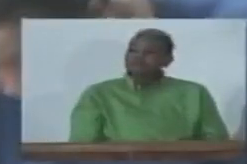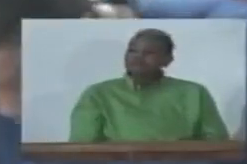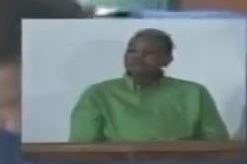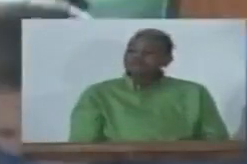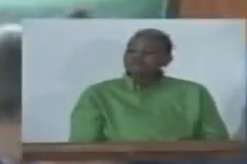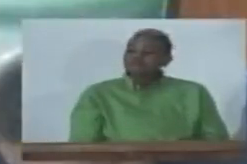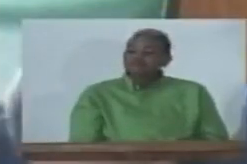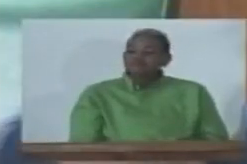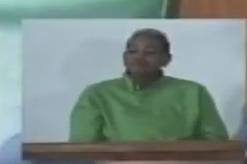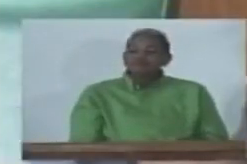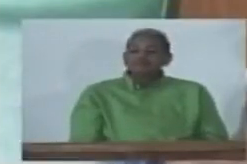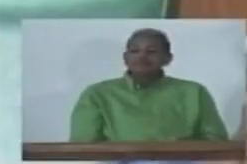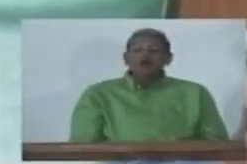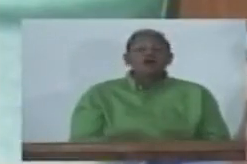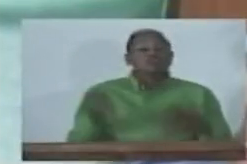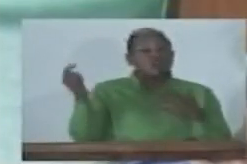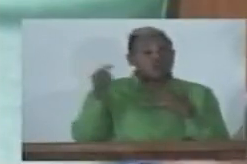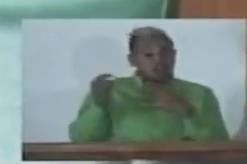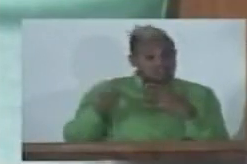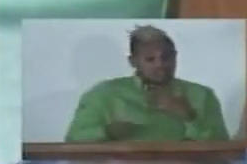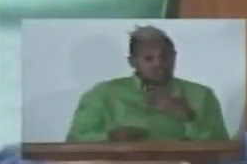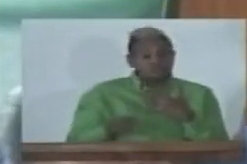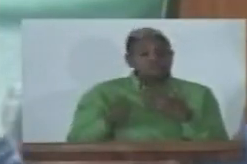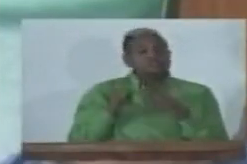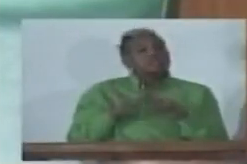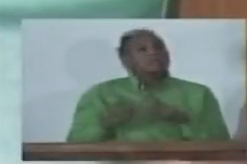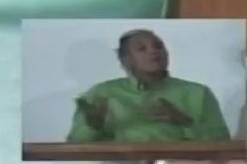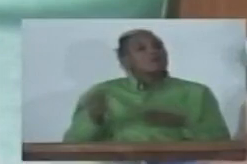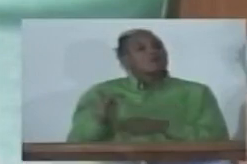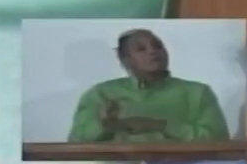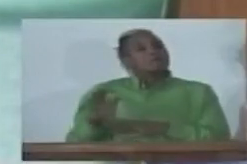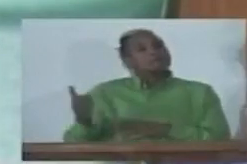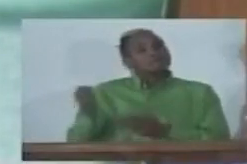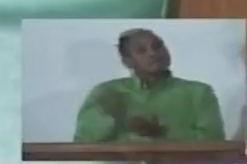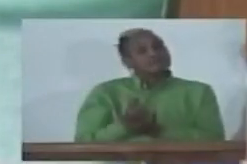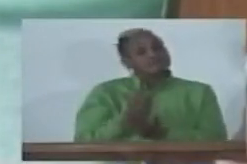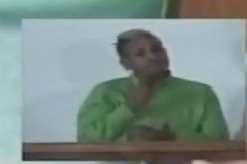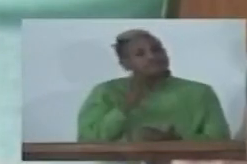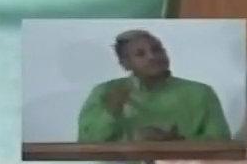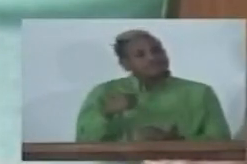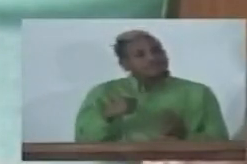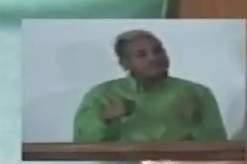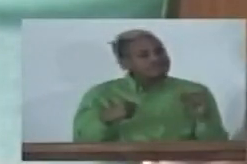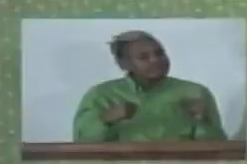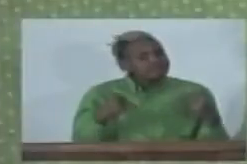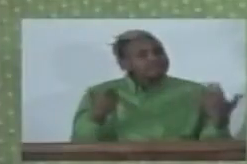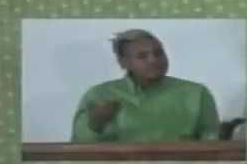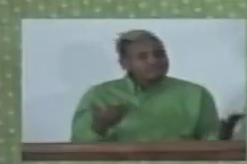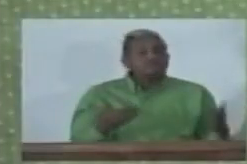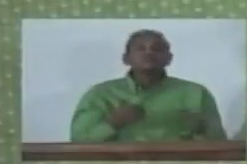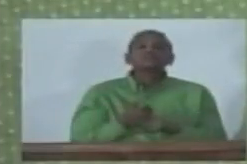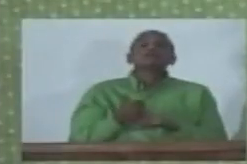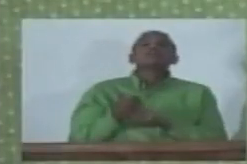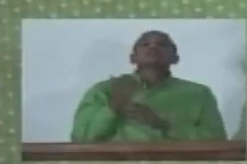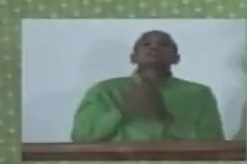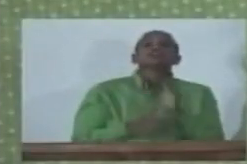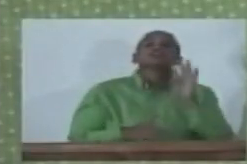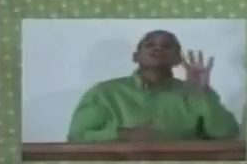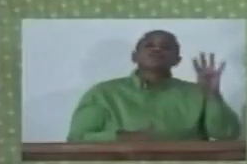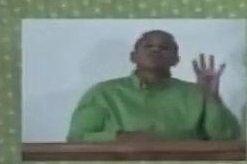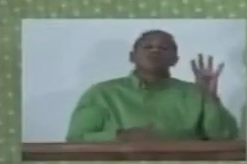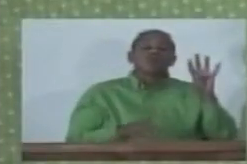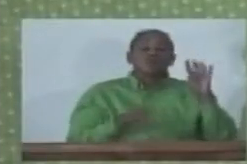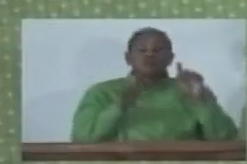and conditions as the Minister may approve. And whereas Section